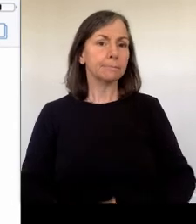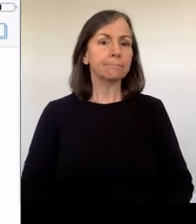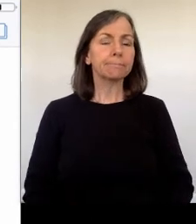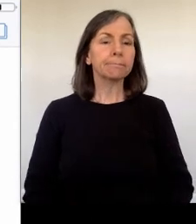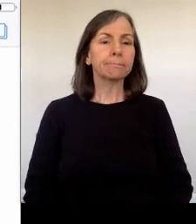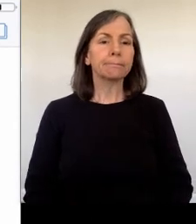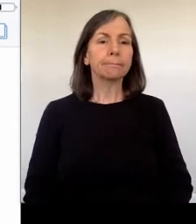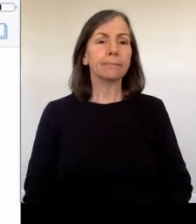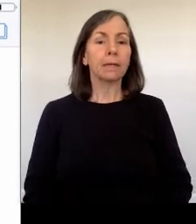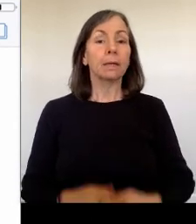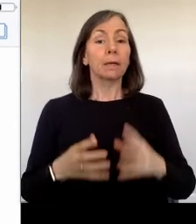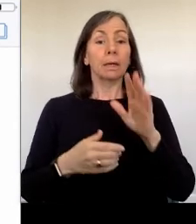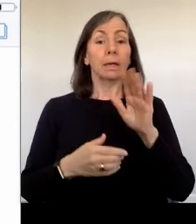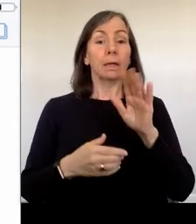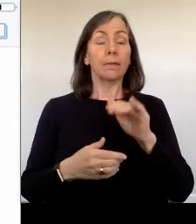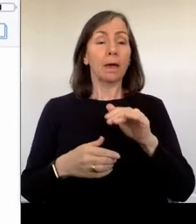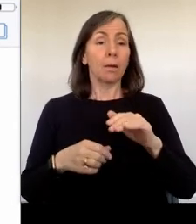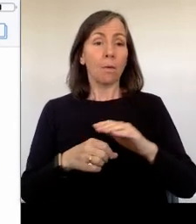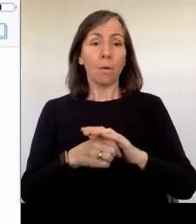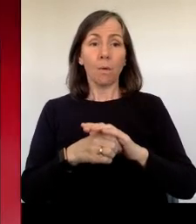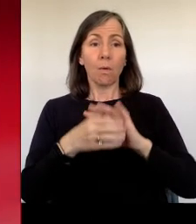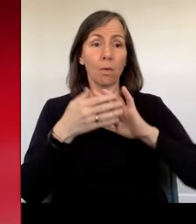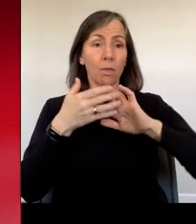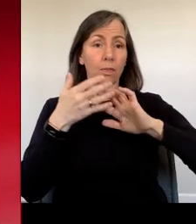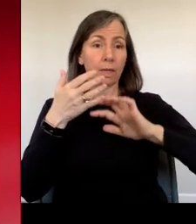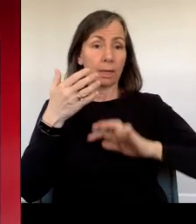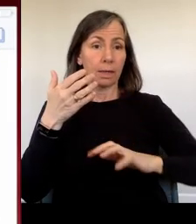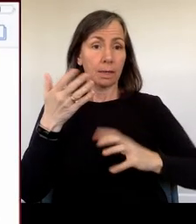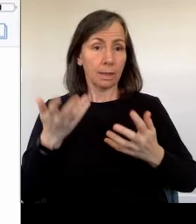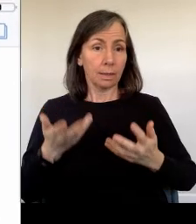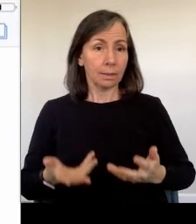Once you finish this whole thing,